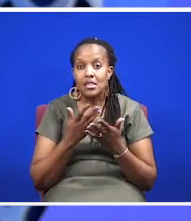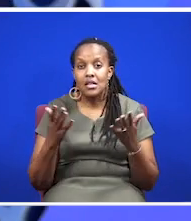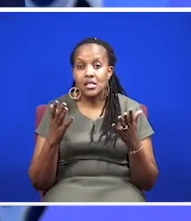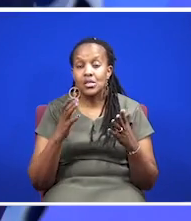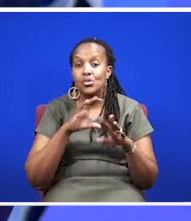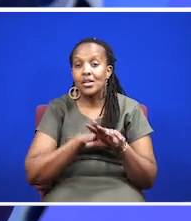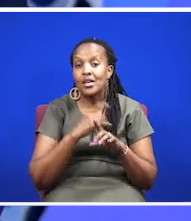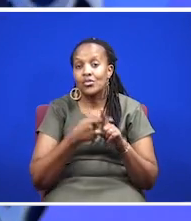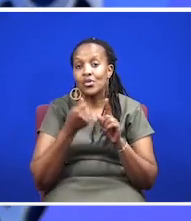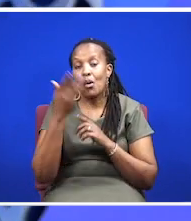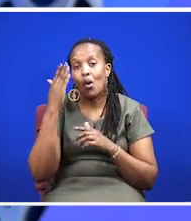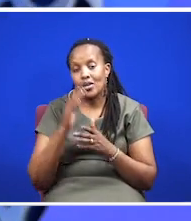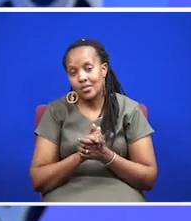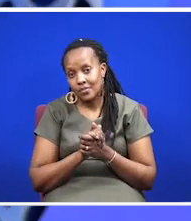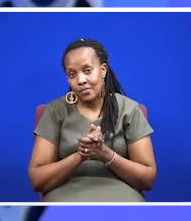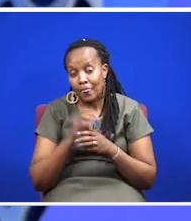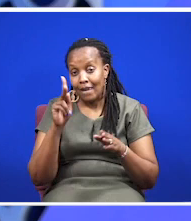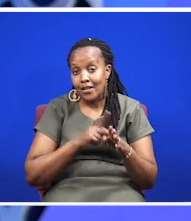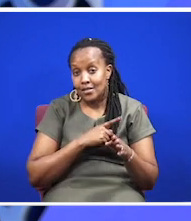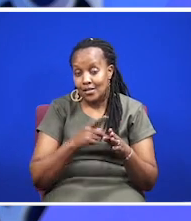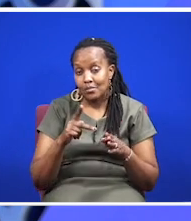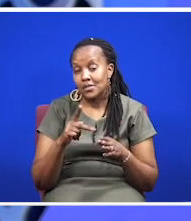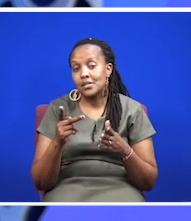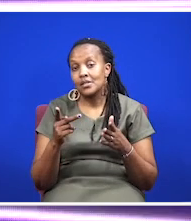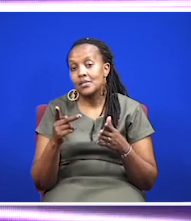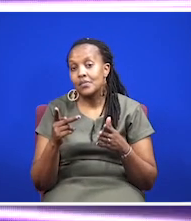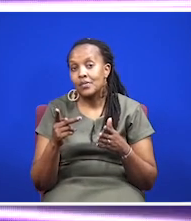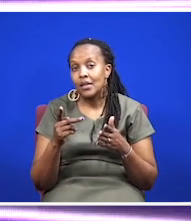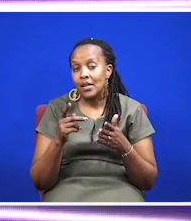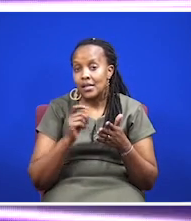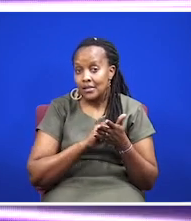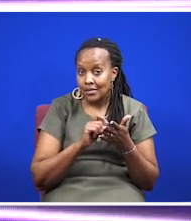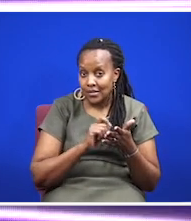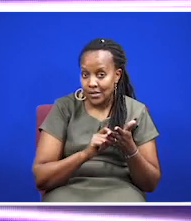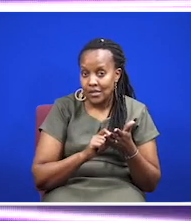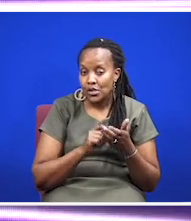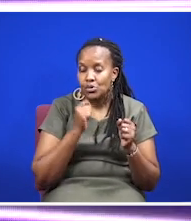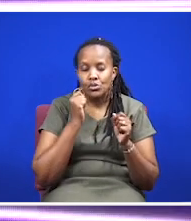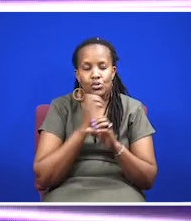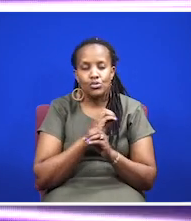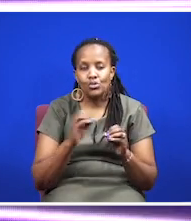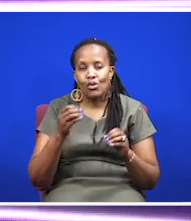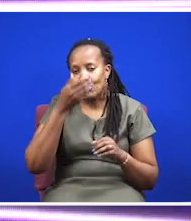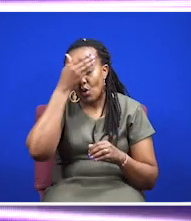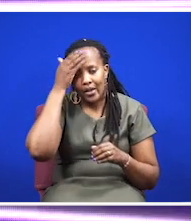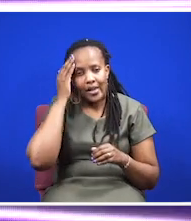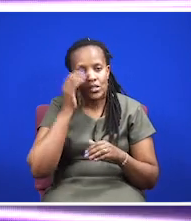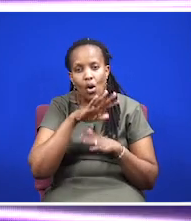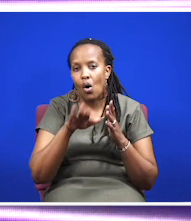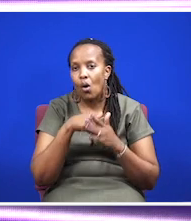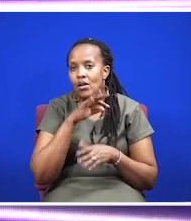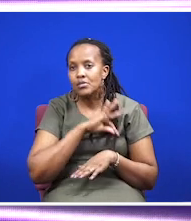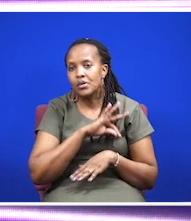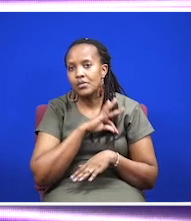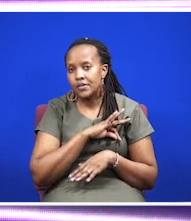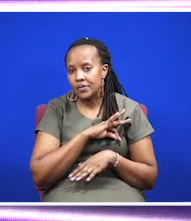Psalms 103, verse 2 through to 5, says we should not forget all his benefits. And the psalmist